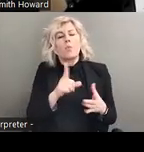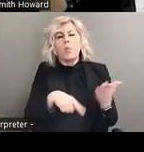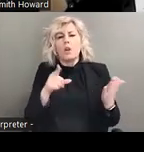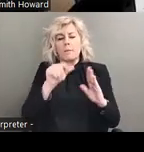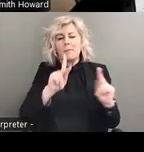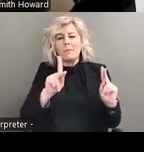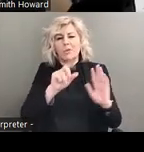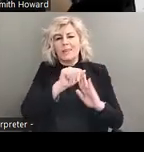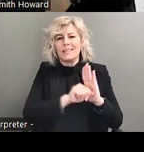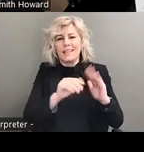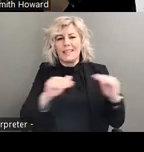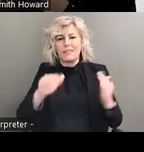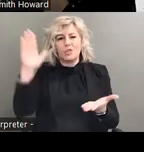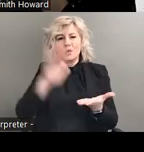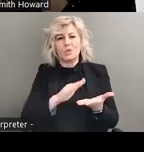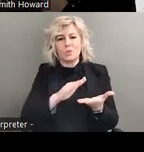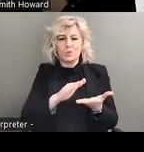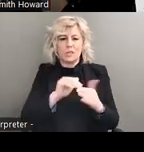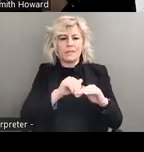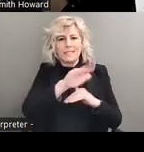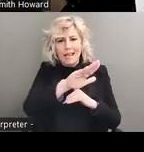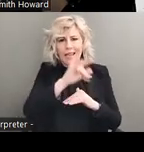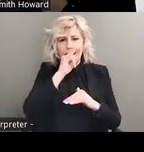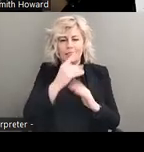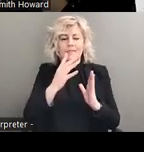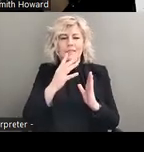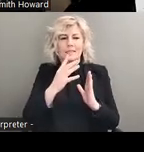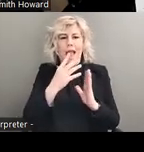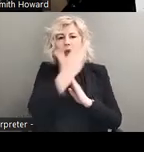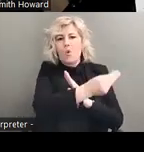state level to reduce sort of the sending kids out of state and out of home